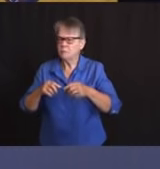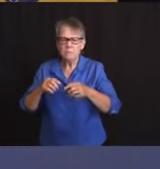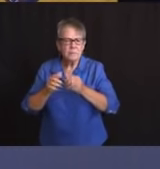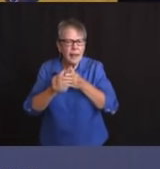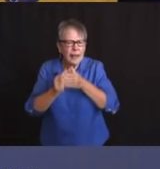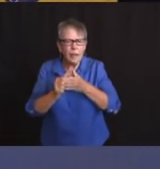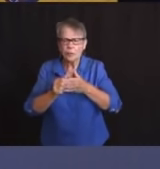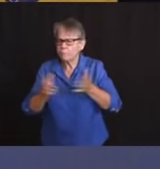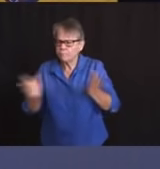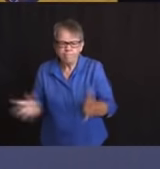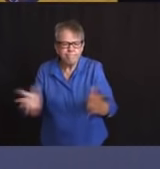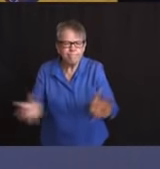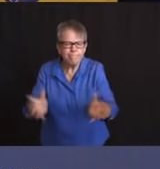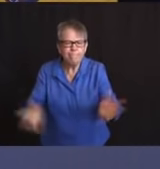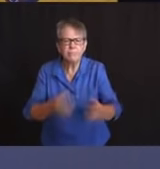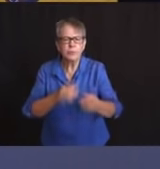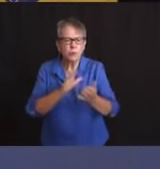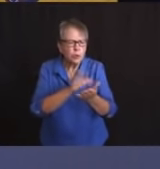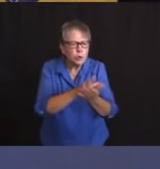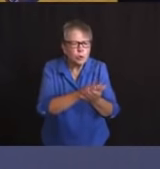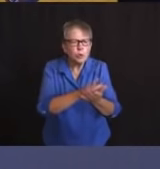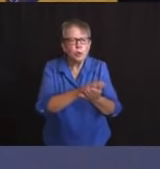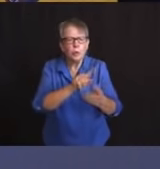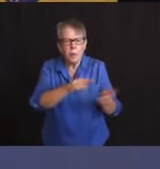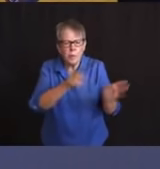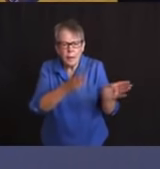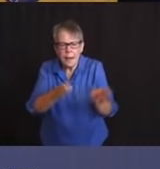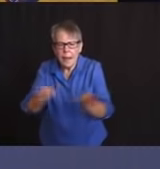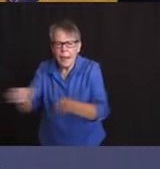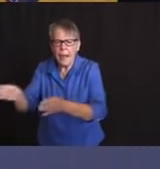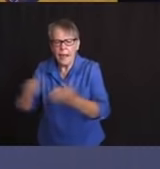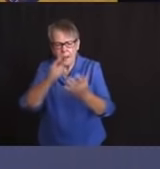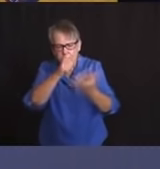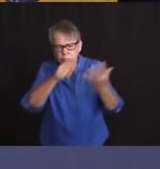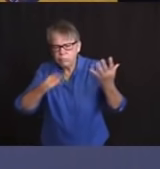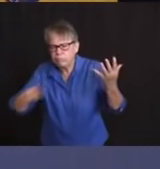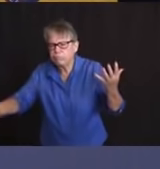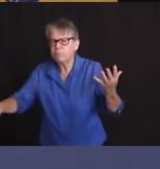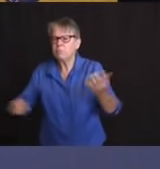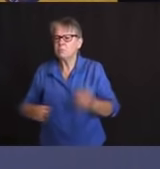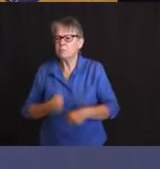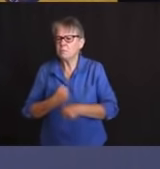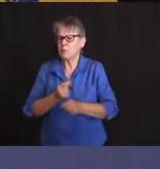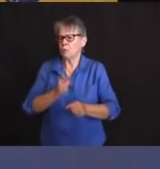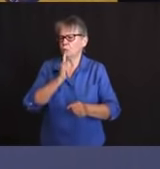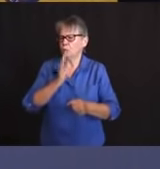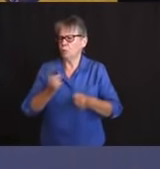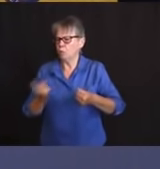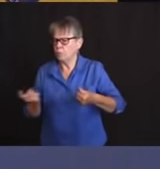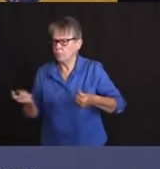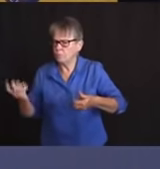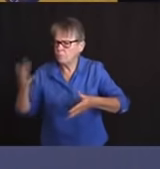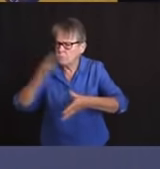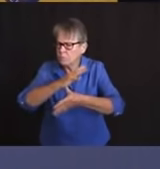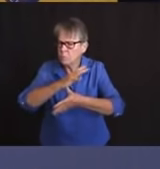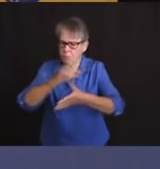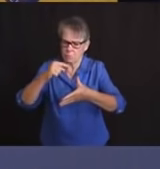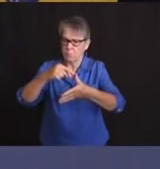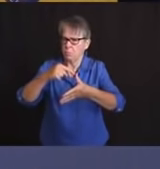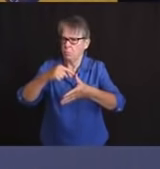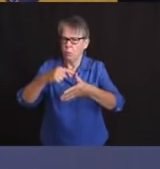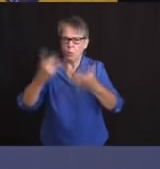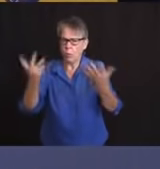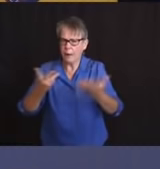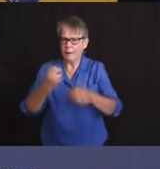And it will be guided by safety, high-quality education, equity, and a big dose wrapped around that of flexibility.